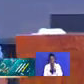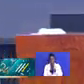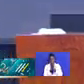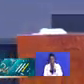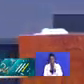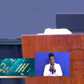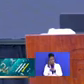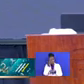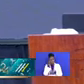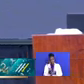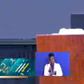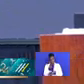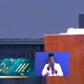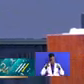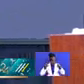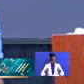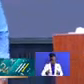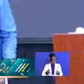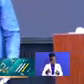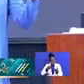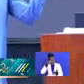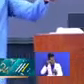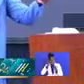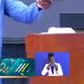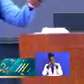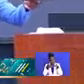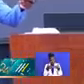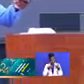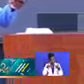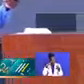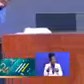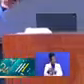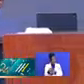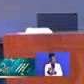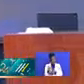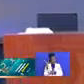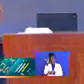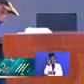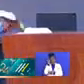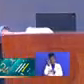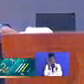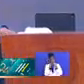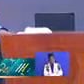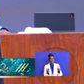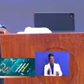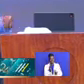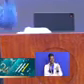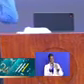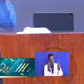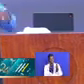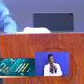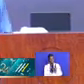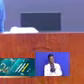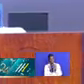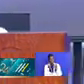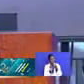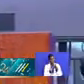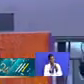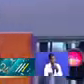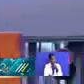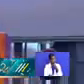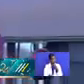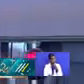countries because you must learn how to defeat the evil alar of the family and then number